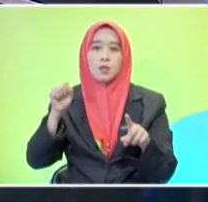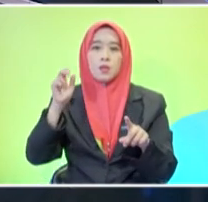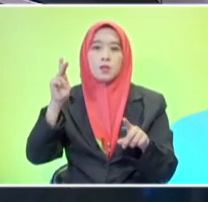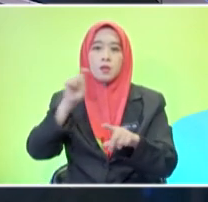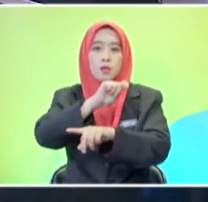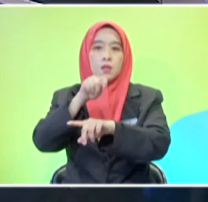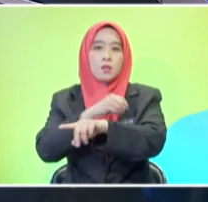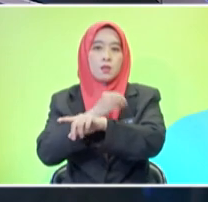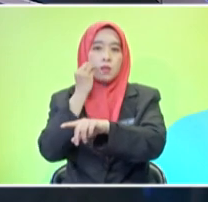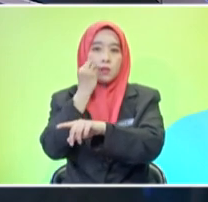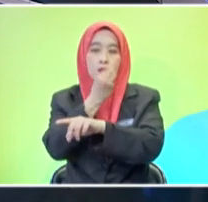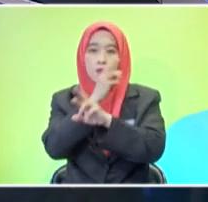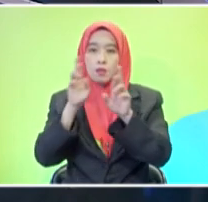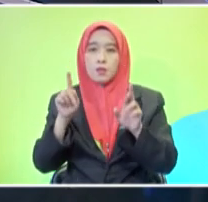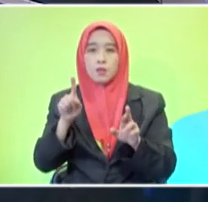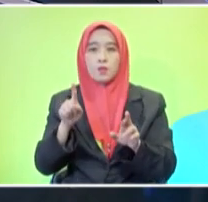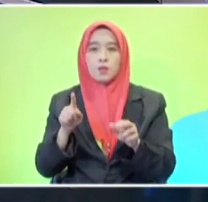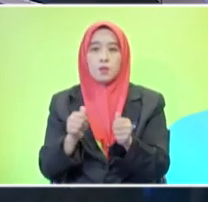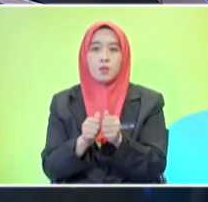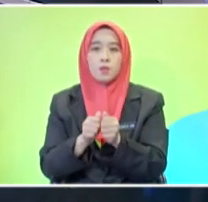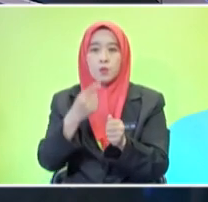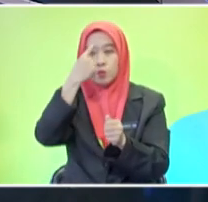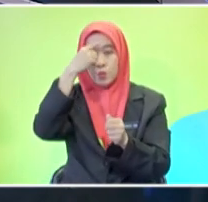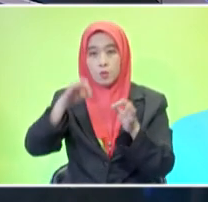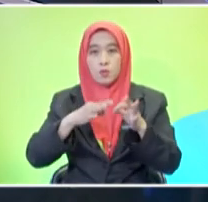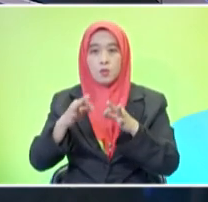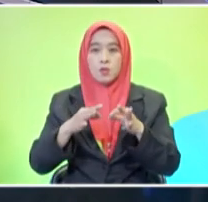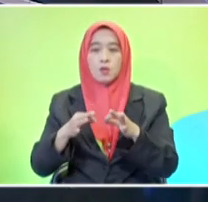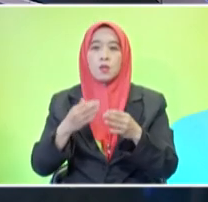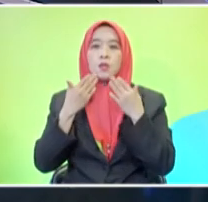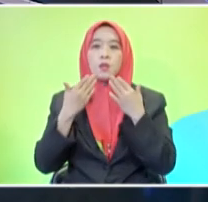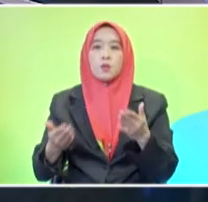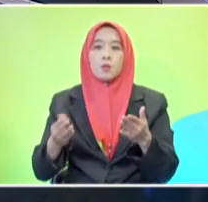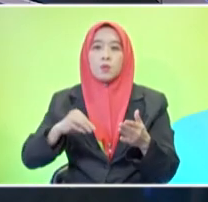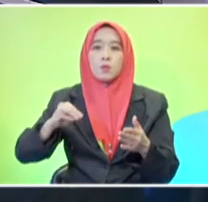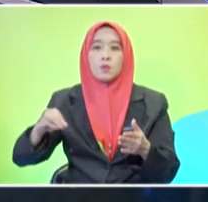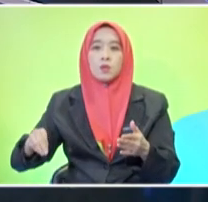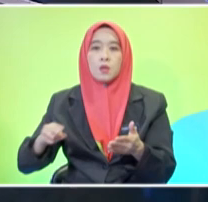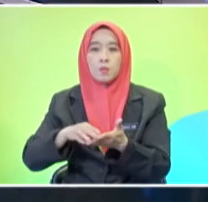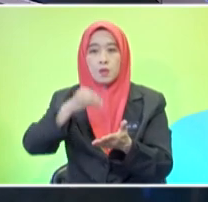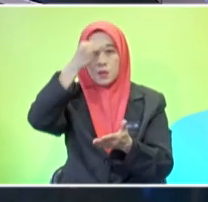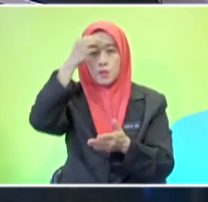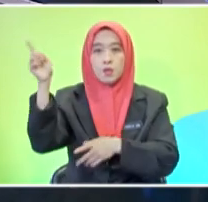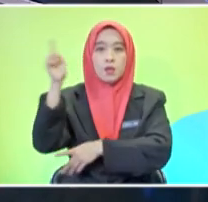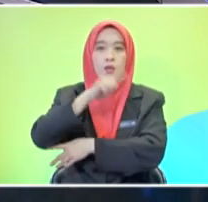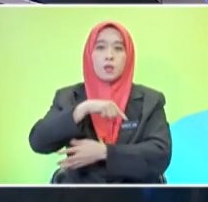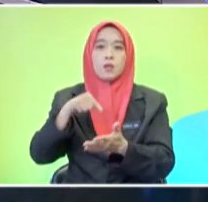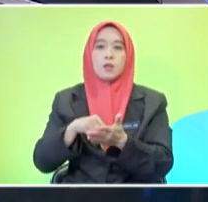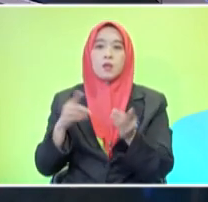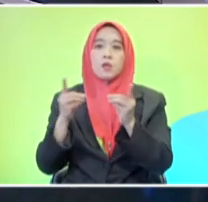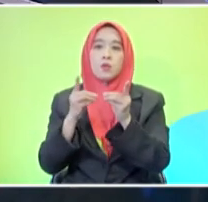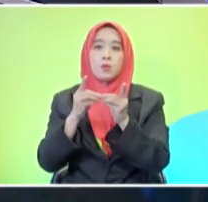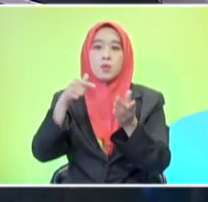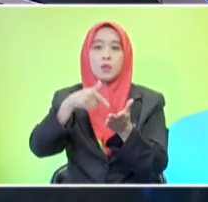1 Rawan Selangor for being our sign language interpreter. Thank you everyone for watching today's lesson. Until we meet again,